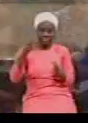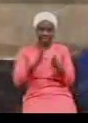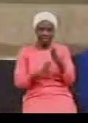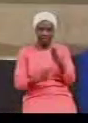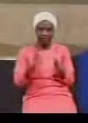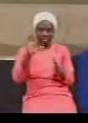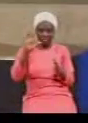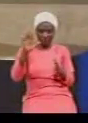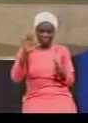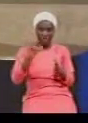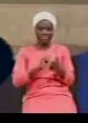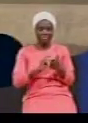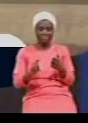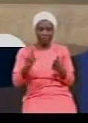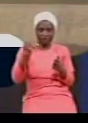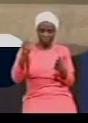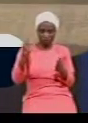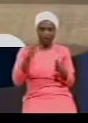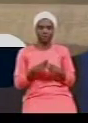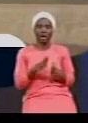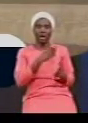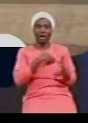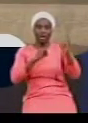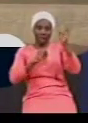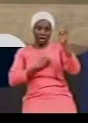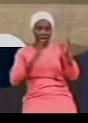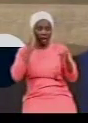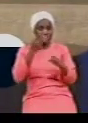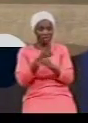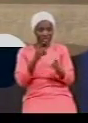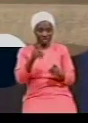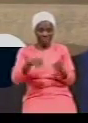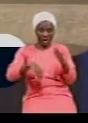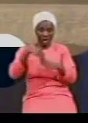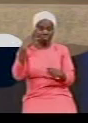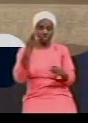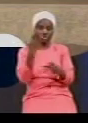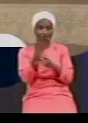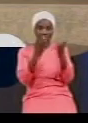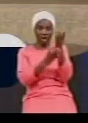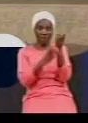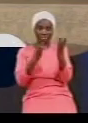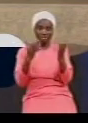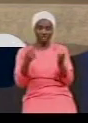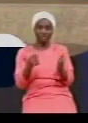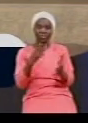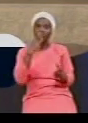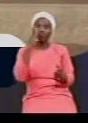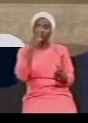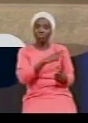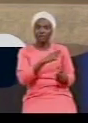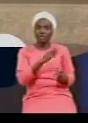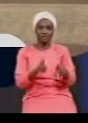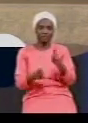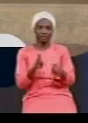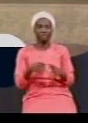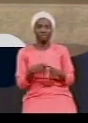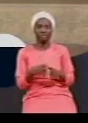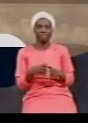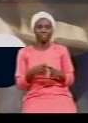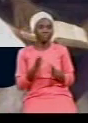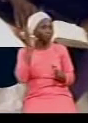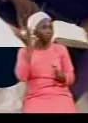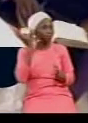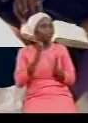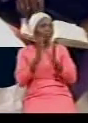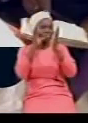21. And I will deliver thee out of the hand of the wicked. You didn't hear that